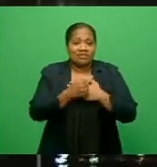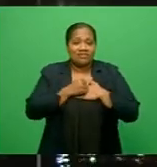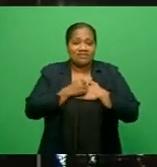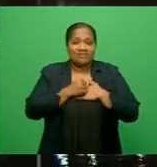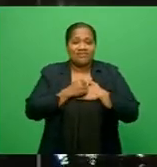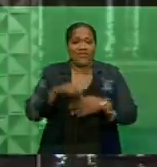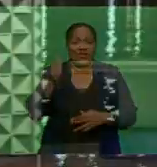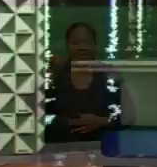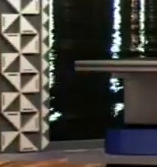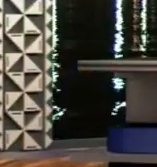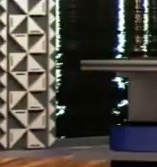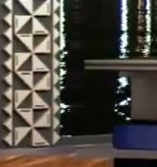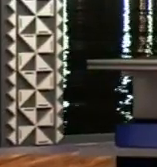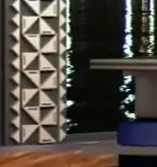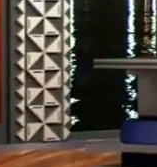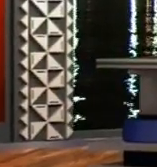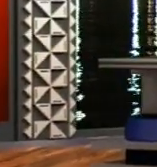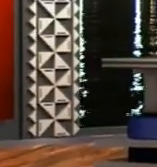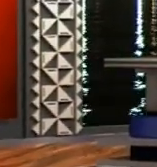night.